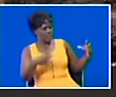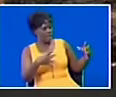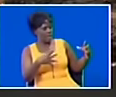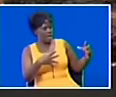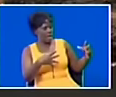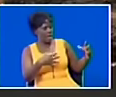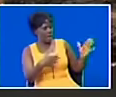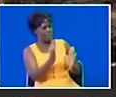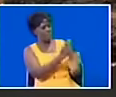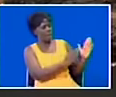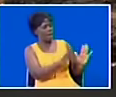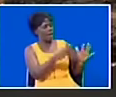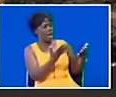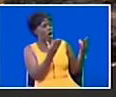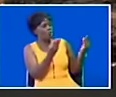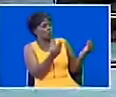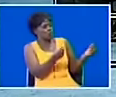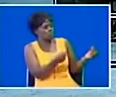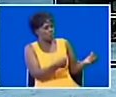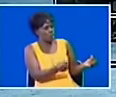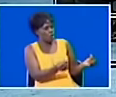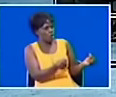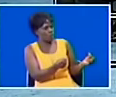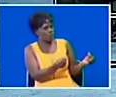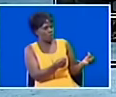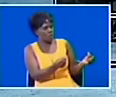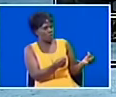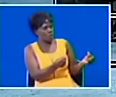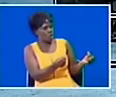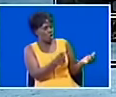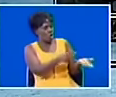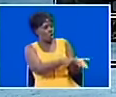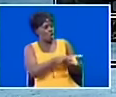blueprint on how we are going to deal or arrest the massive public debt,